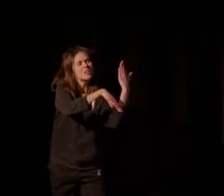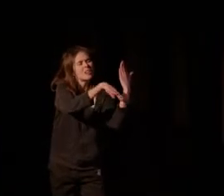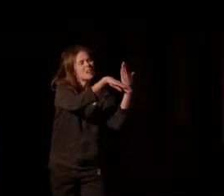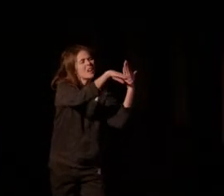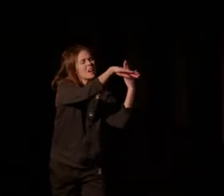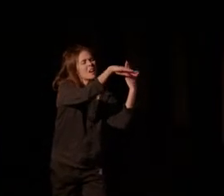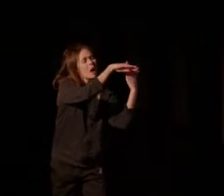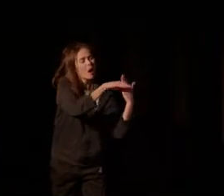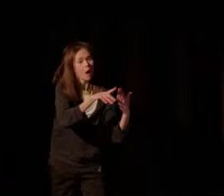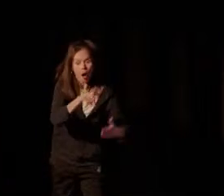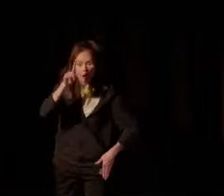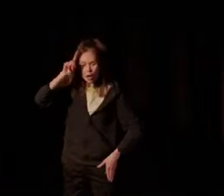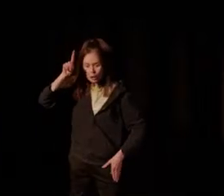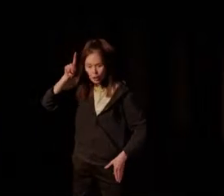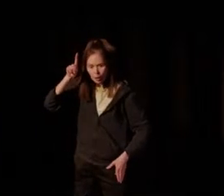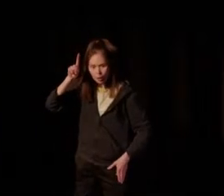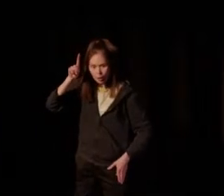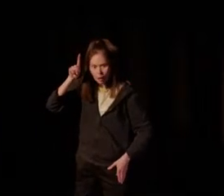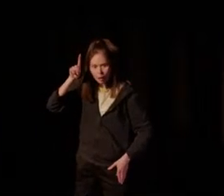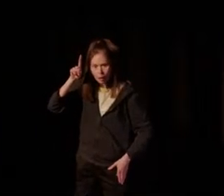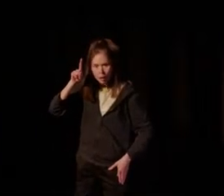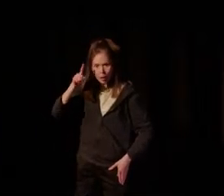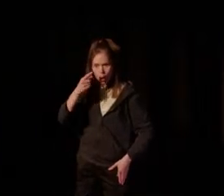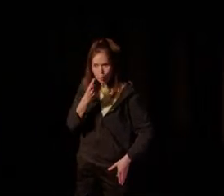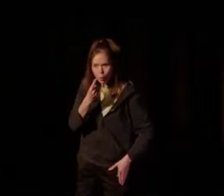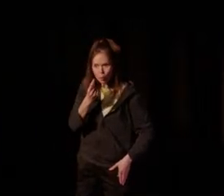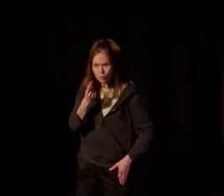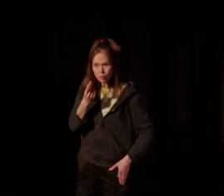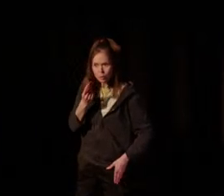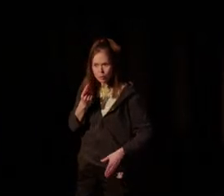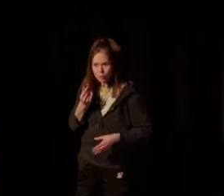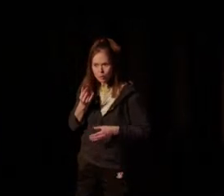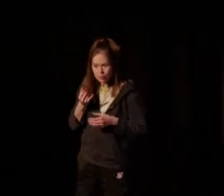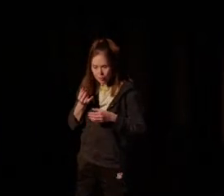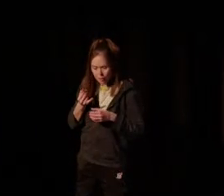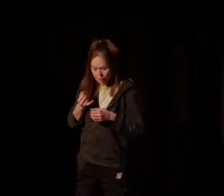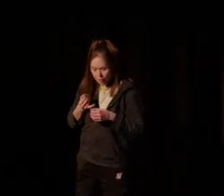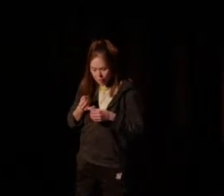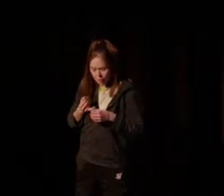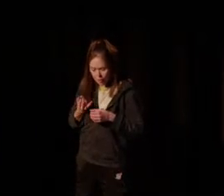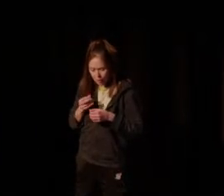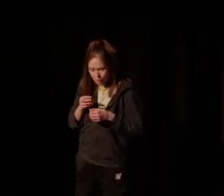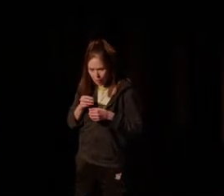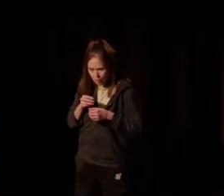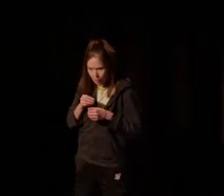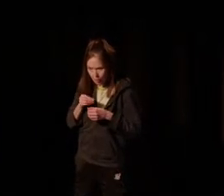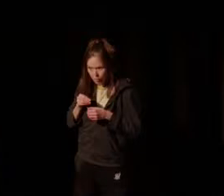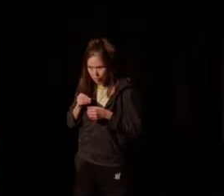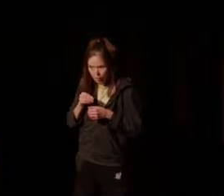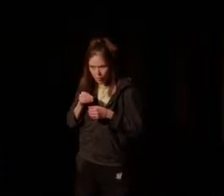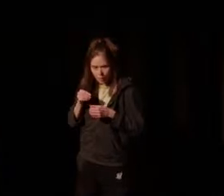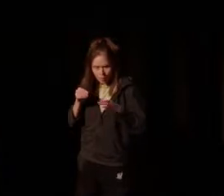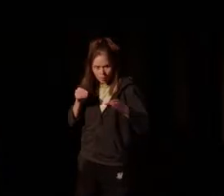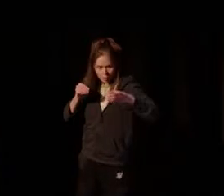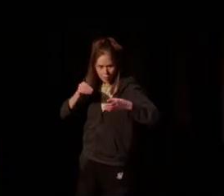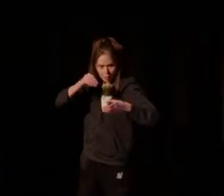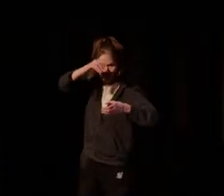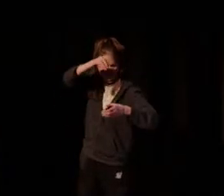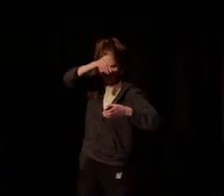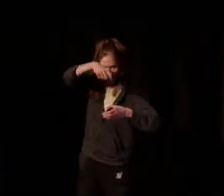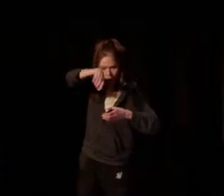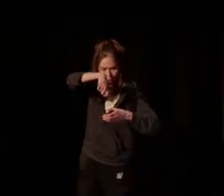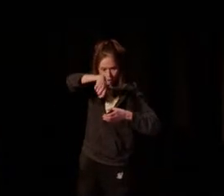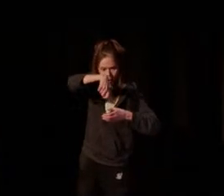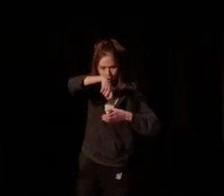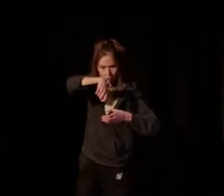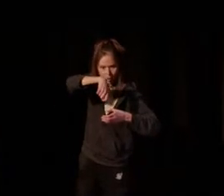could put some spice into his cup, present that nightcap to my enemy, whose mortal sleep might bring me to some